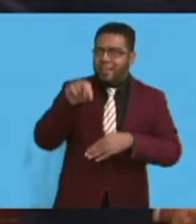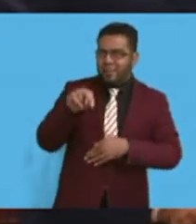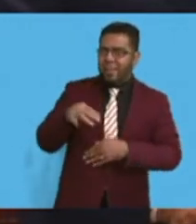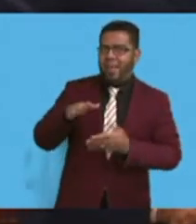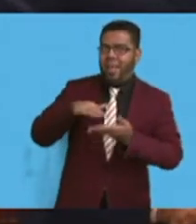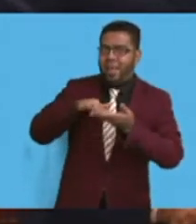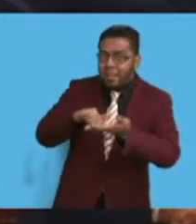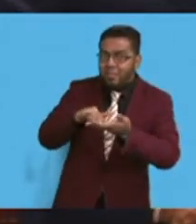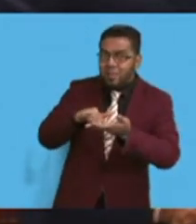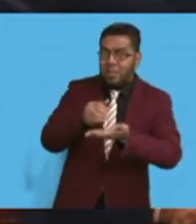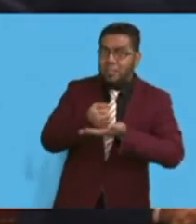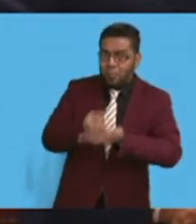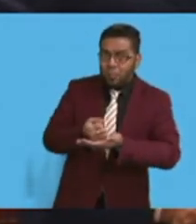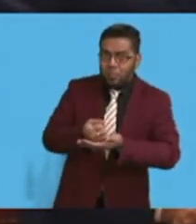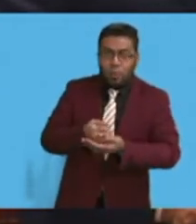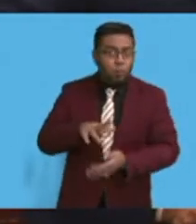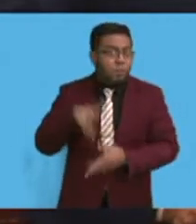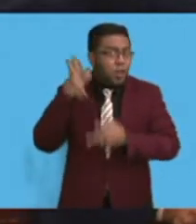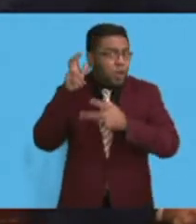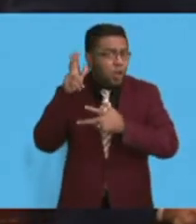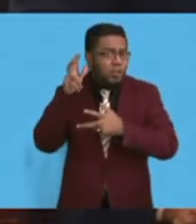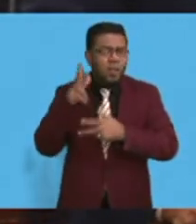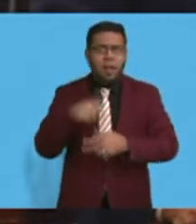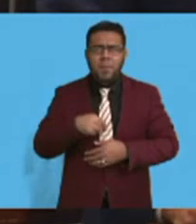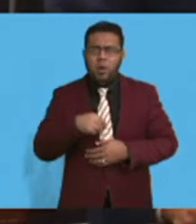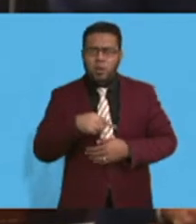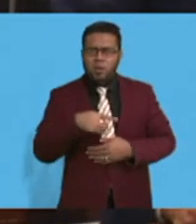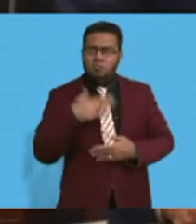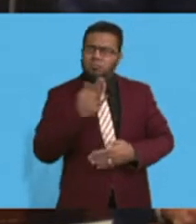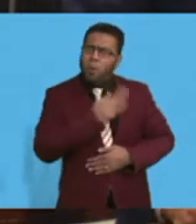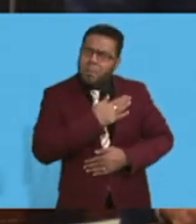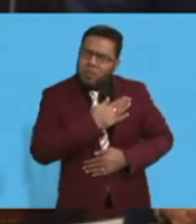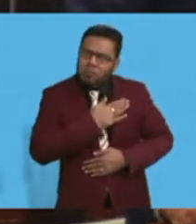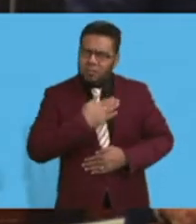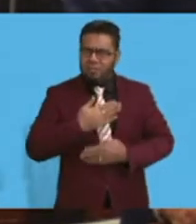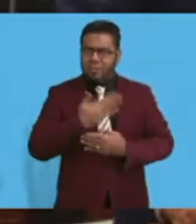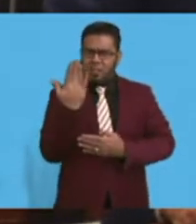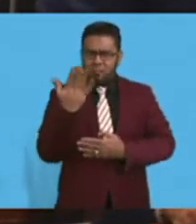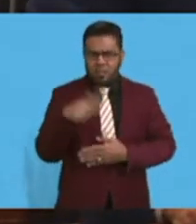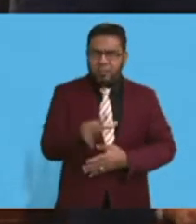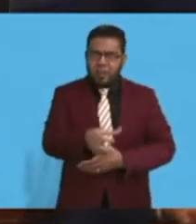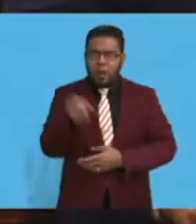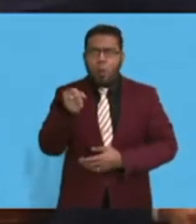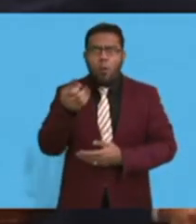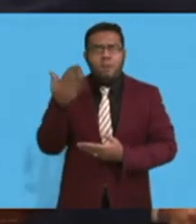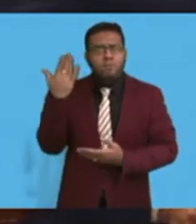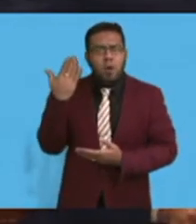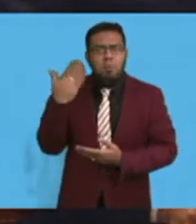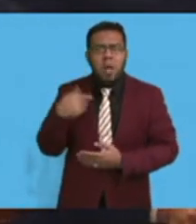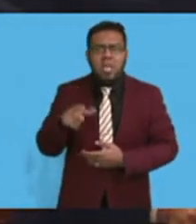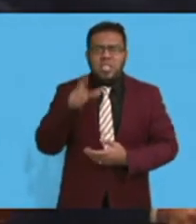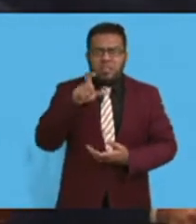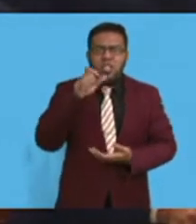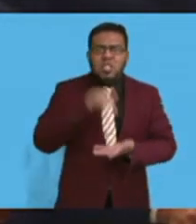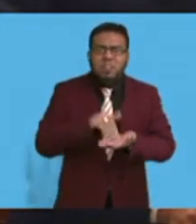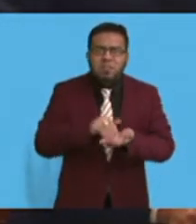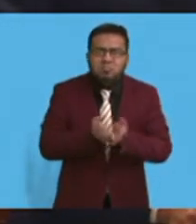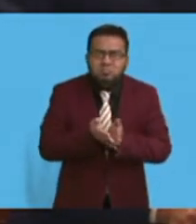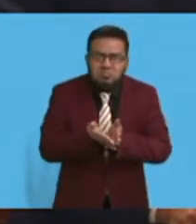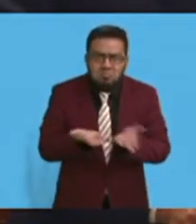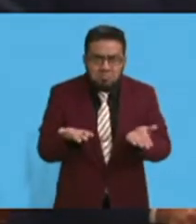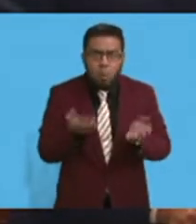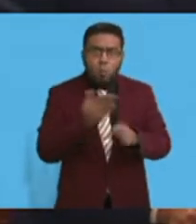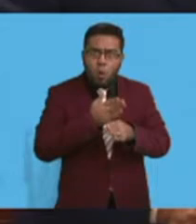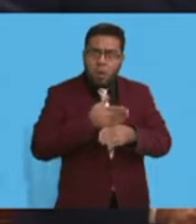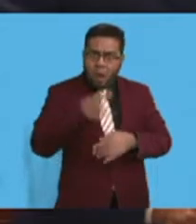We've heard a lot recently about compassionate days being taken away from civil servants. That's clearly not the case, Madam Speaker. As of